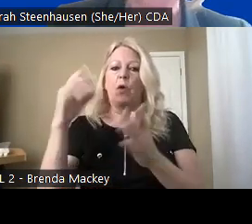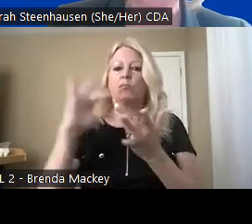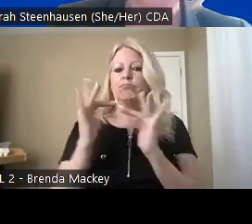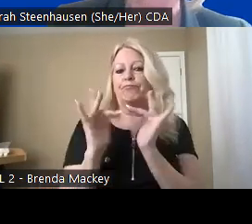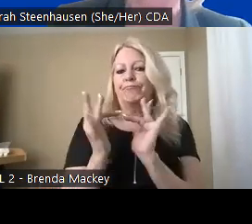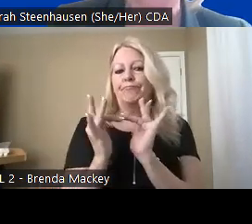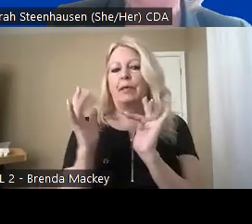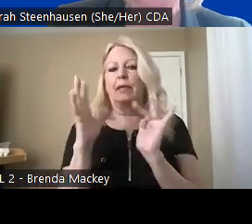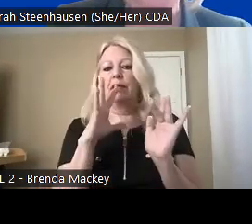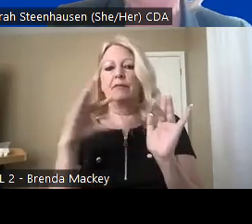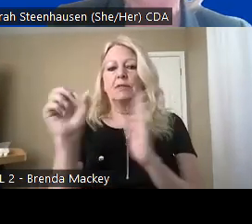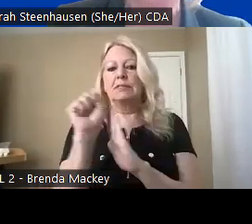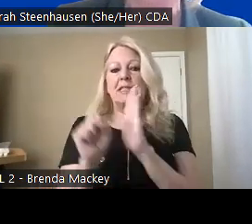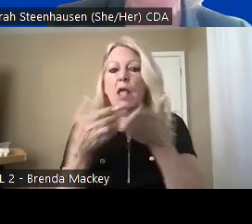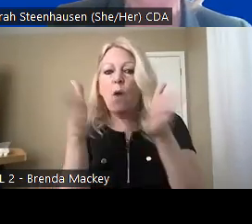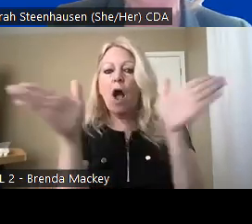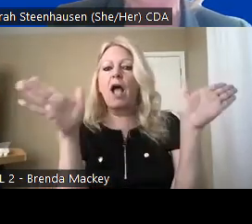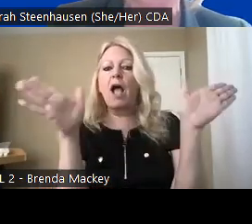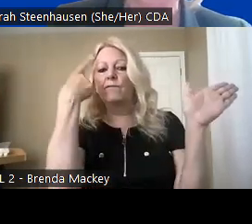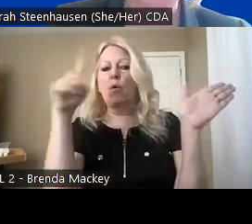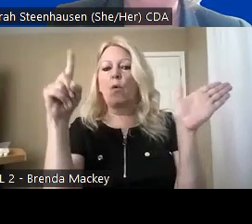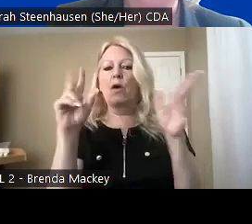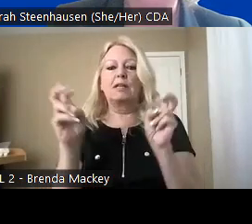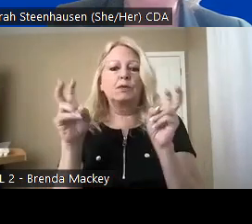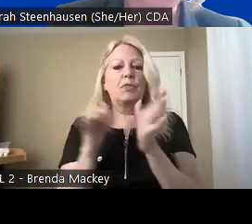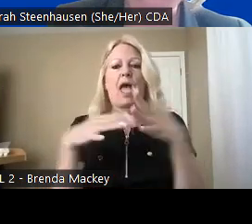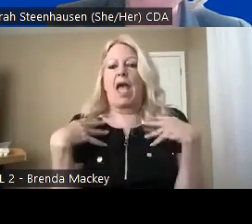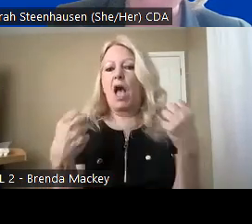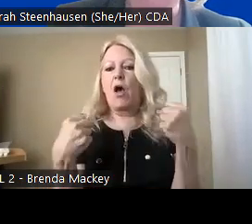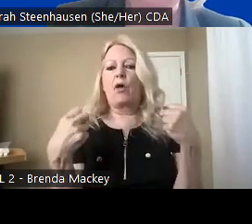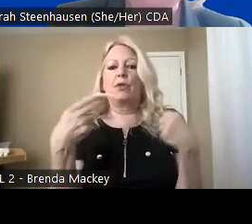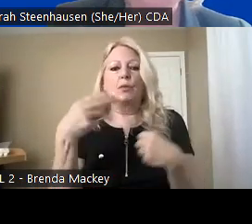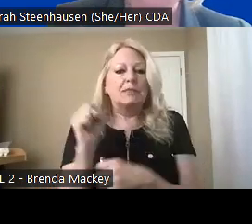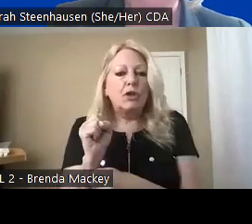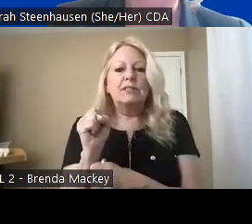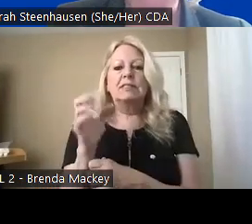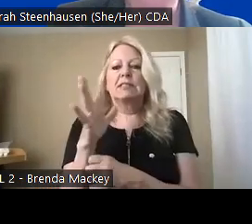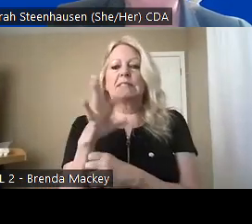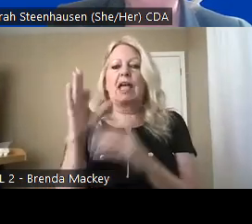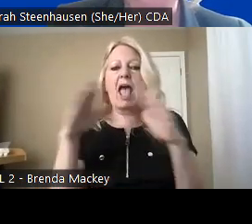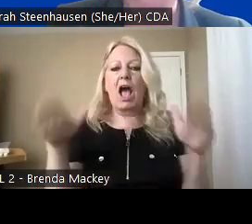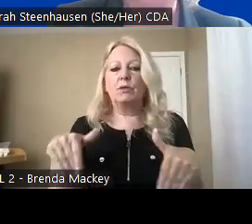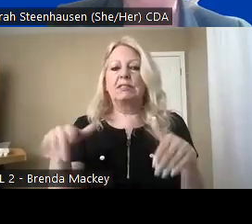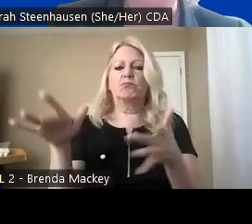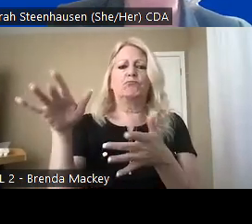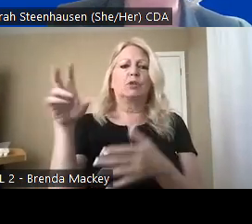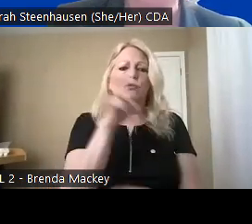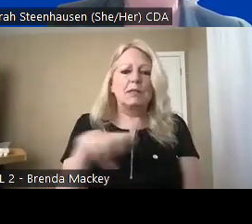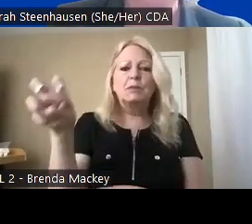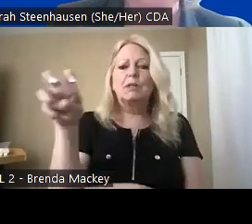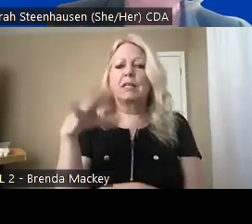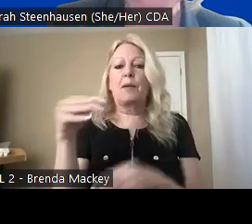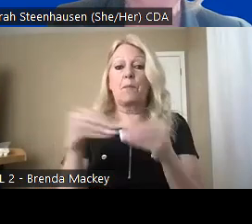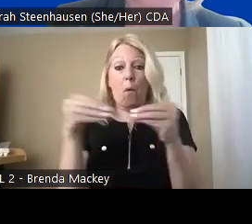issues across health, human services, housing, transportation, and more, and a contact center with